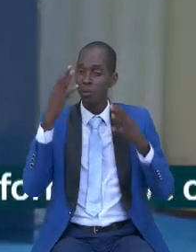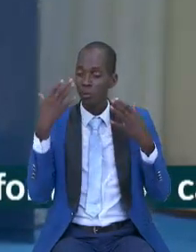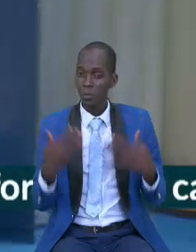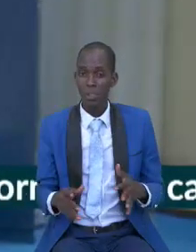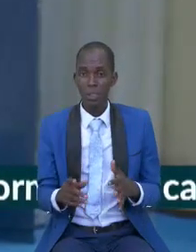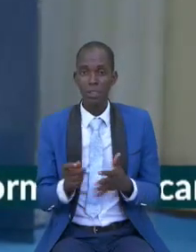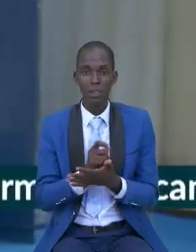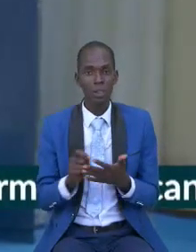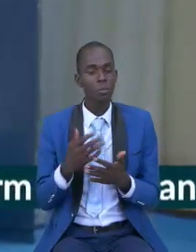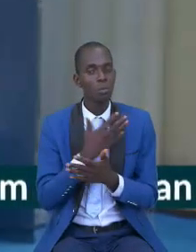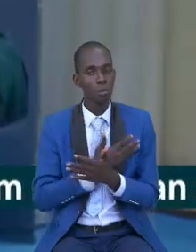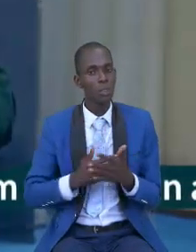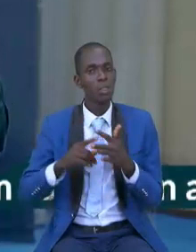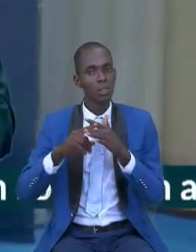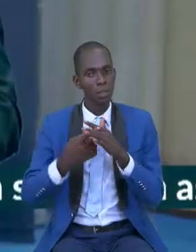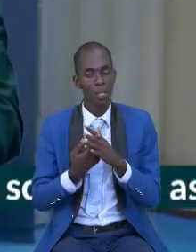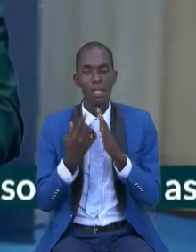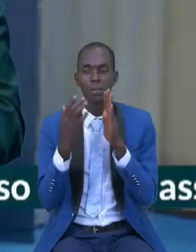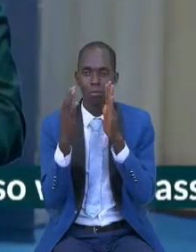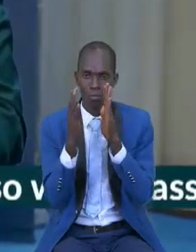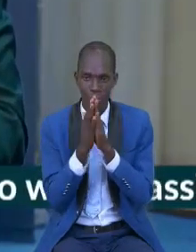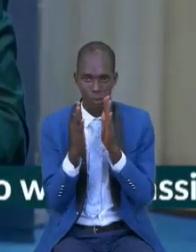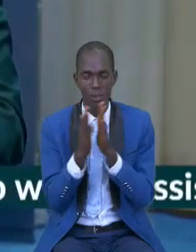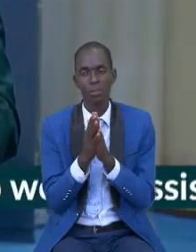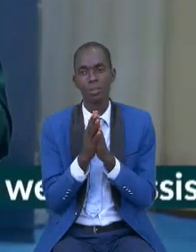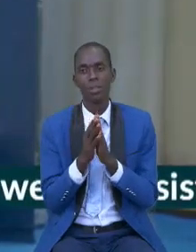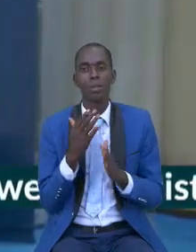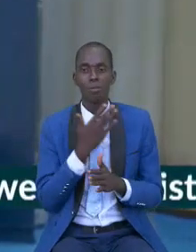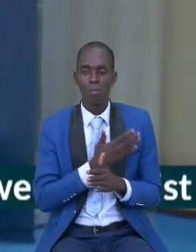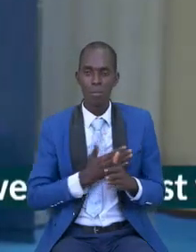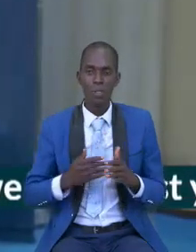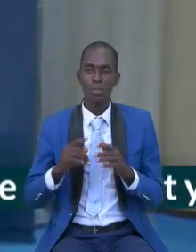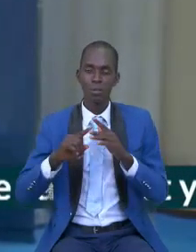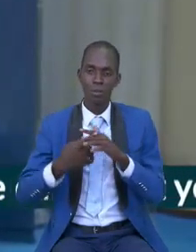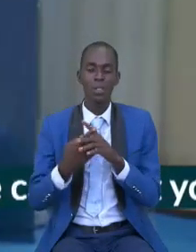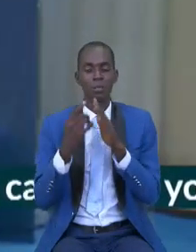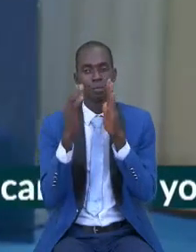you, so that they identify you as quick as possible.